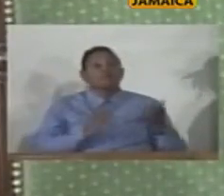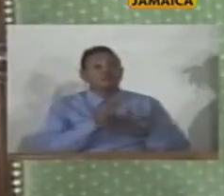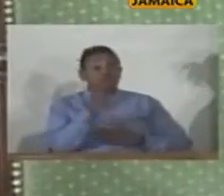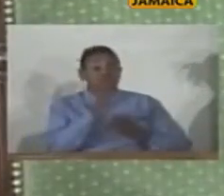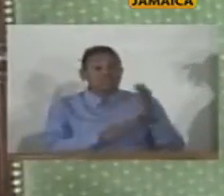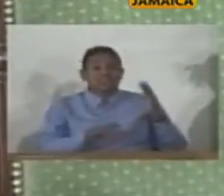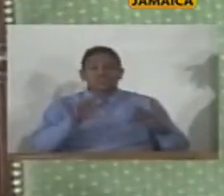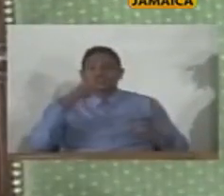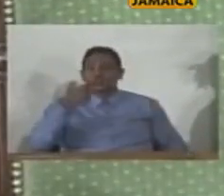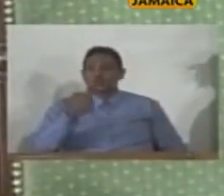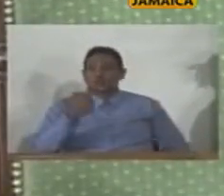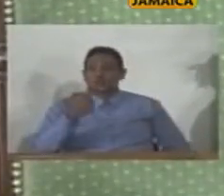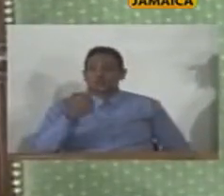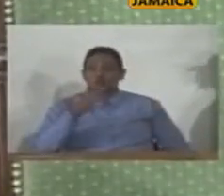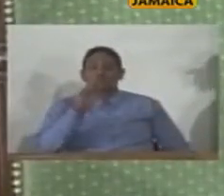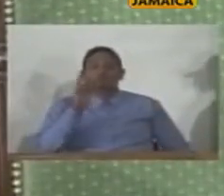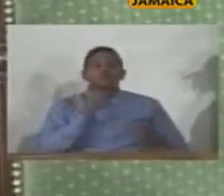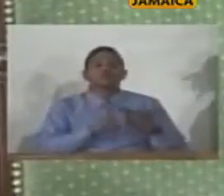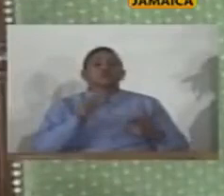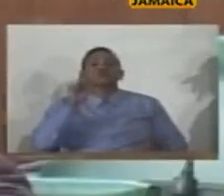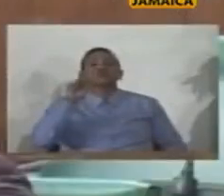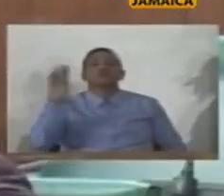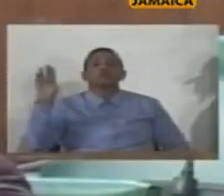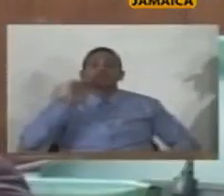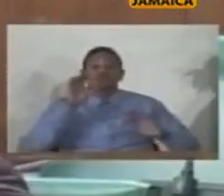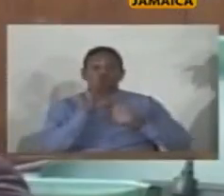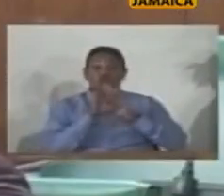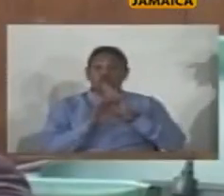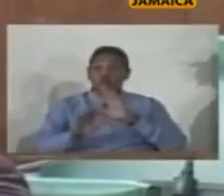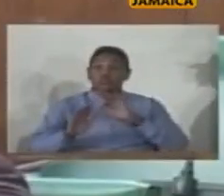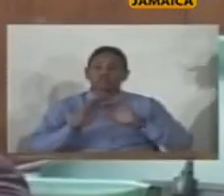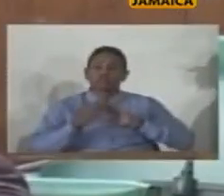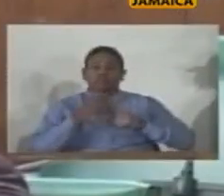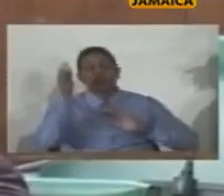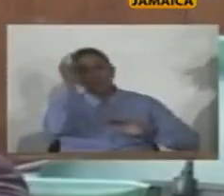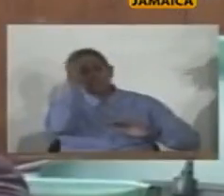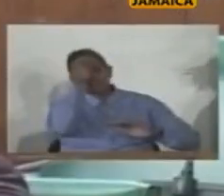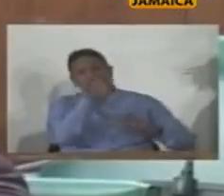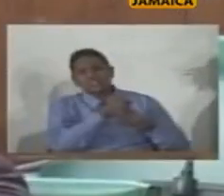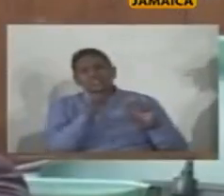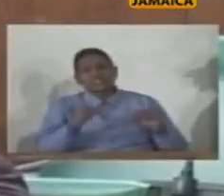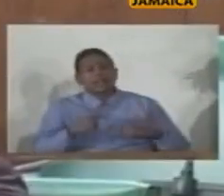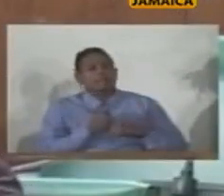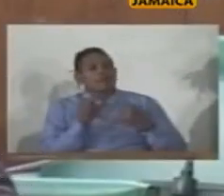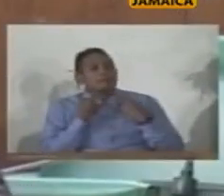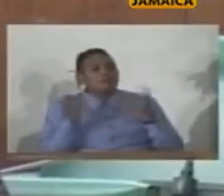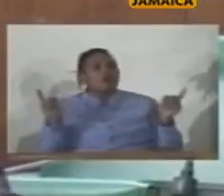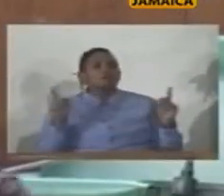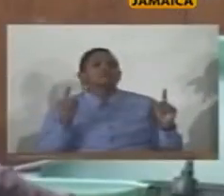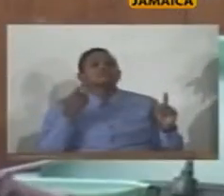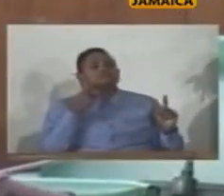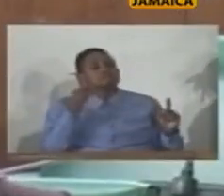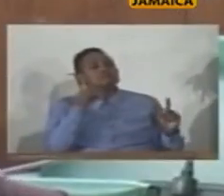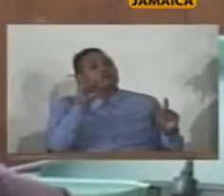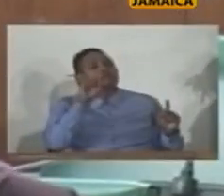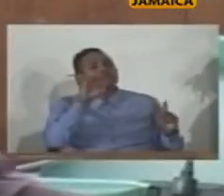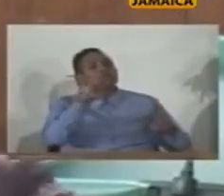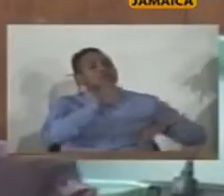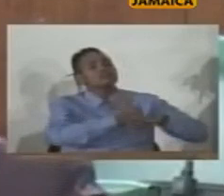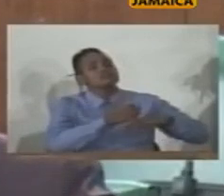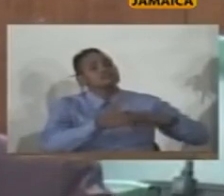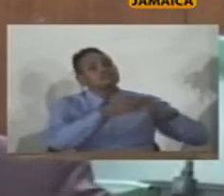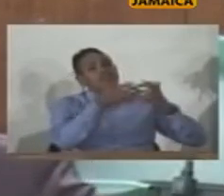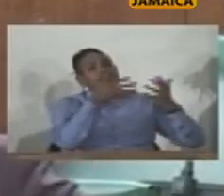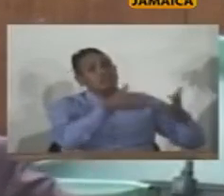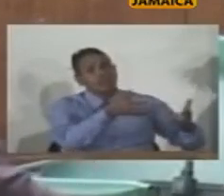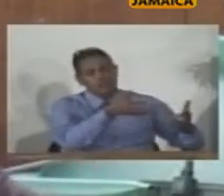Section 21 and 2B of the Constitution of Jamaica, the Governor-General may make a proclamation declaring that a state of public emergency